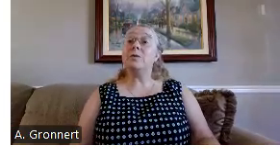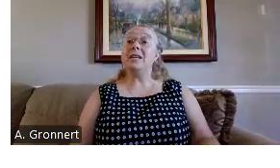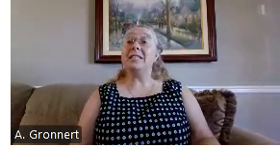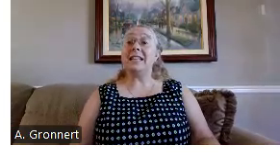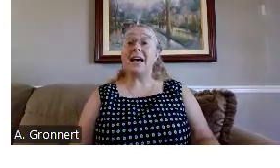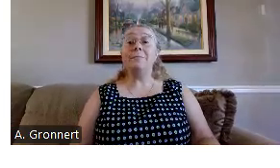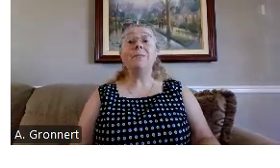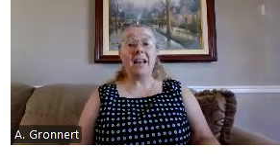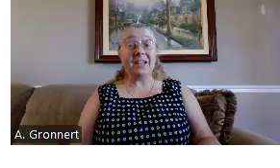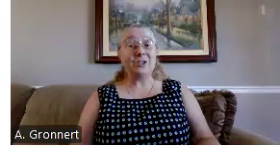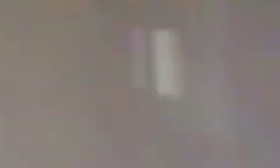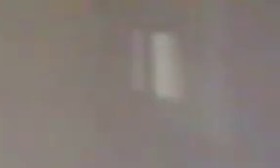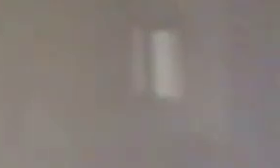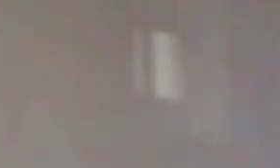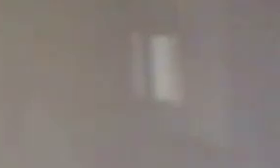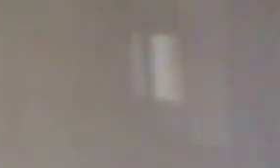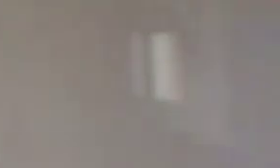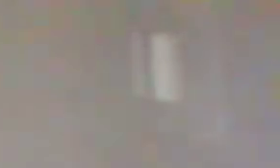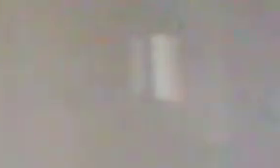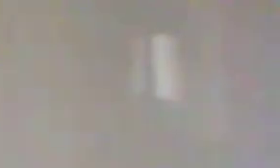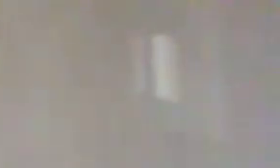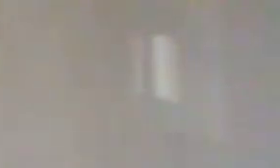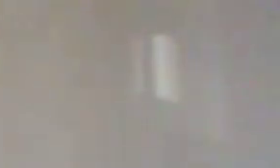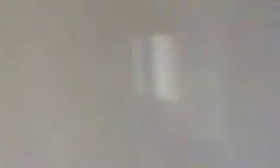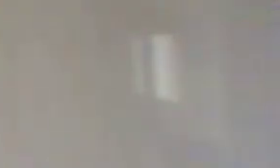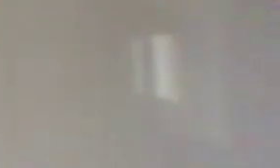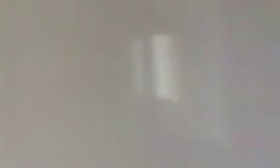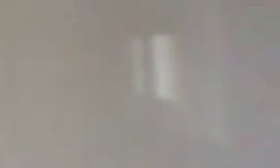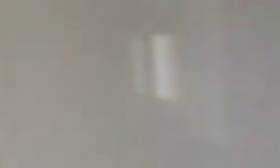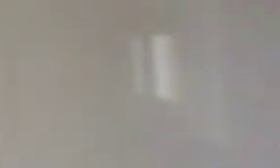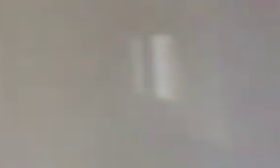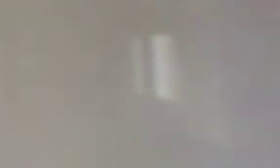learning with me today, and I sure hope to see you again very soon.